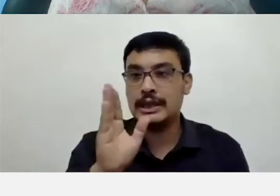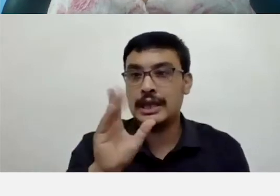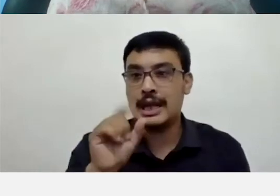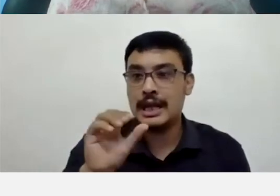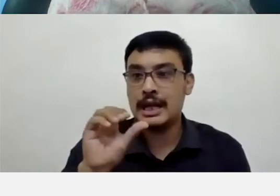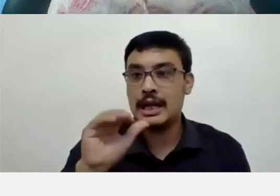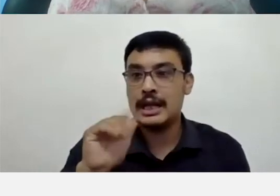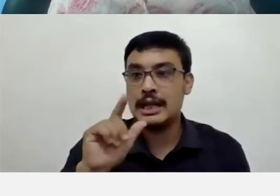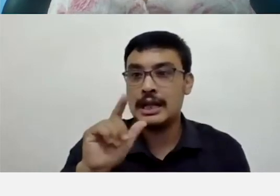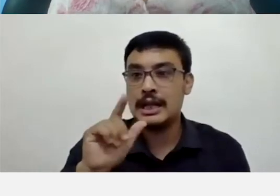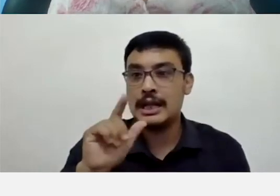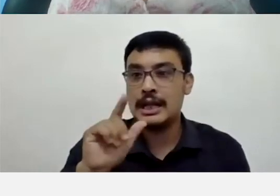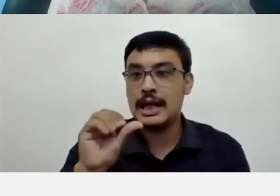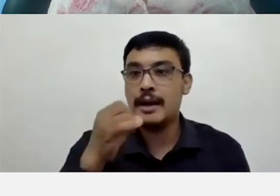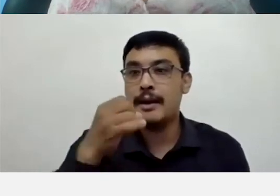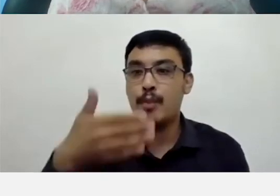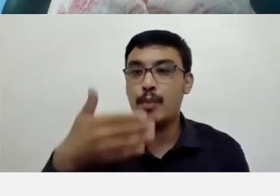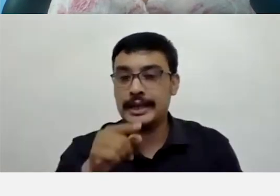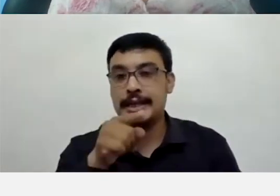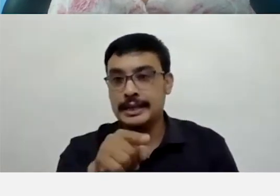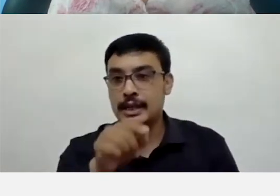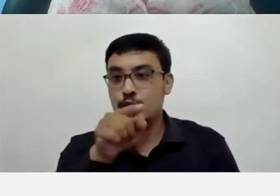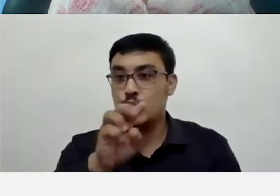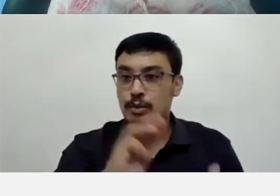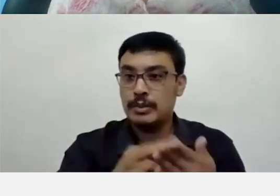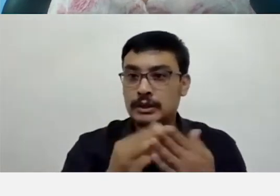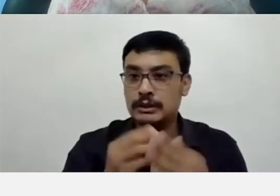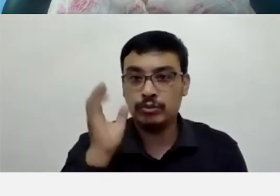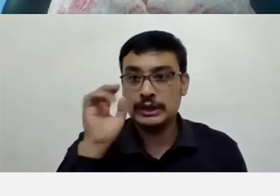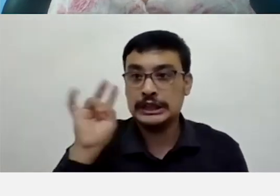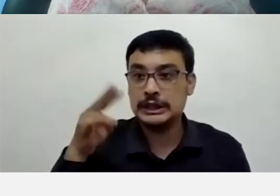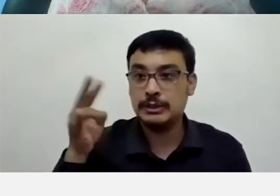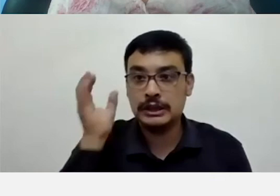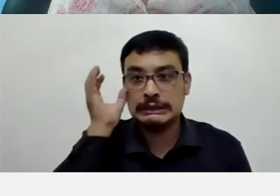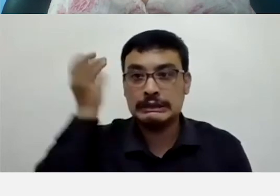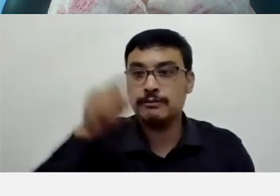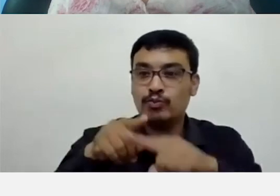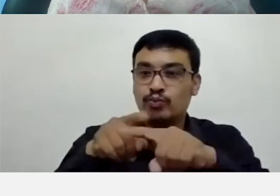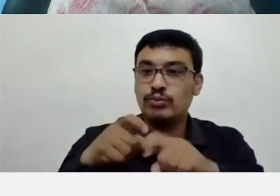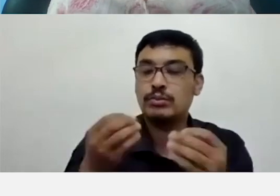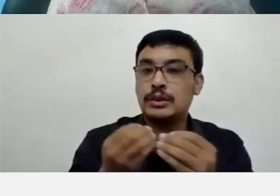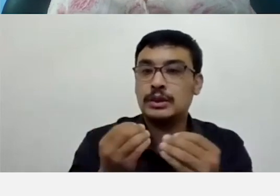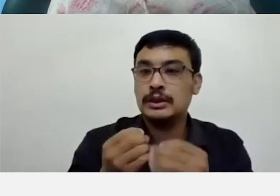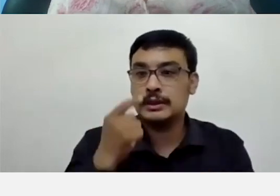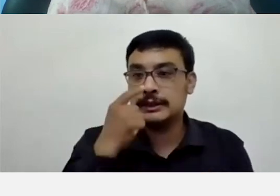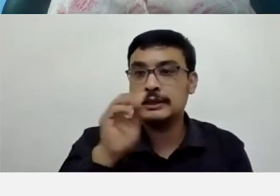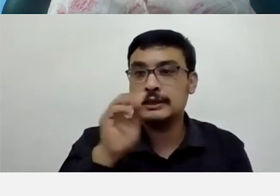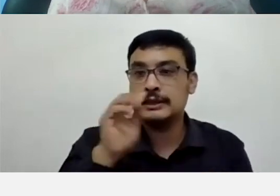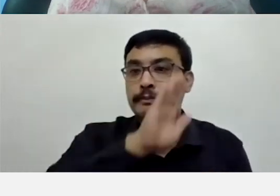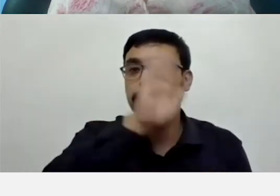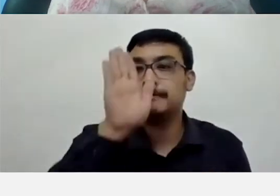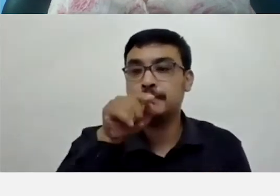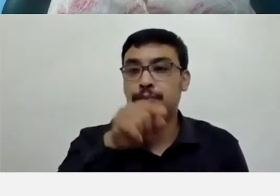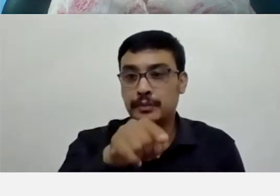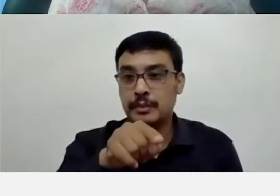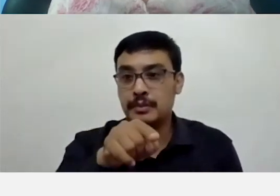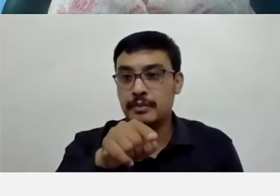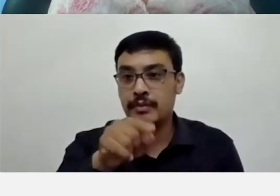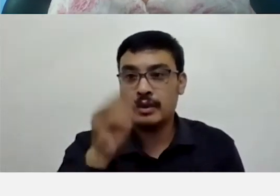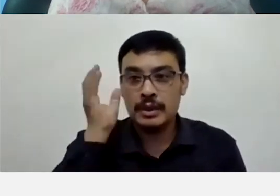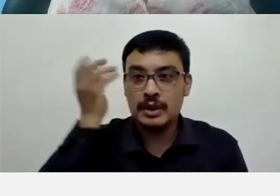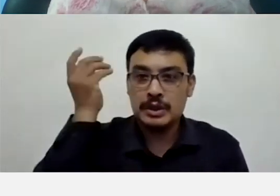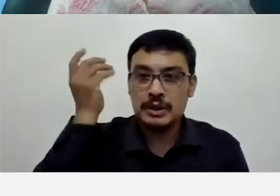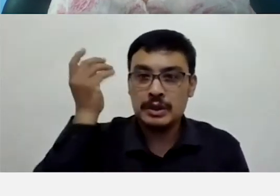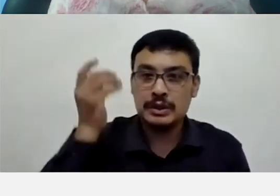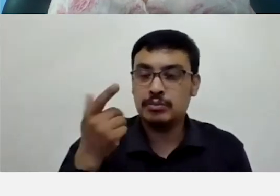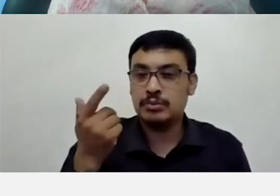this is to control the anger of Shiva, the lady god is here. To control the negative vibe of the